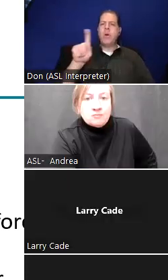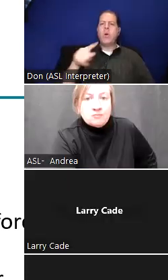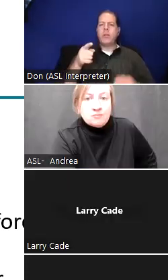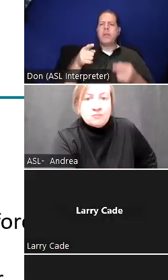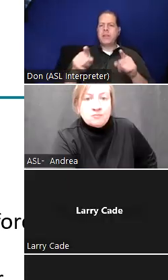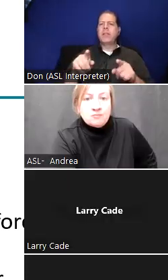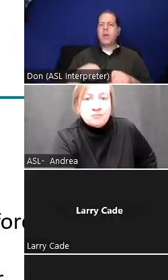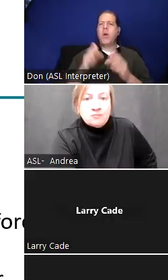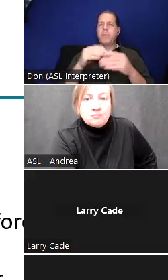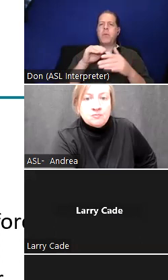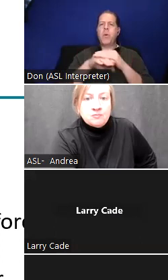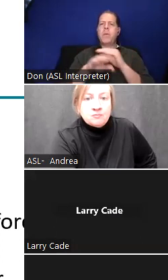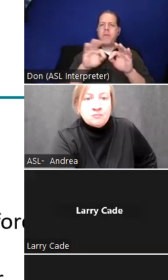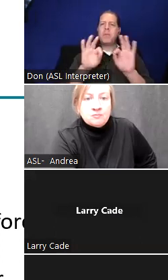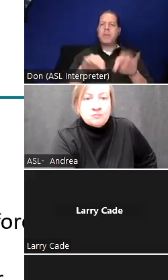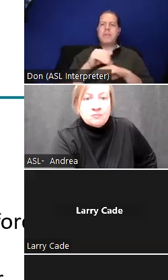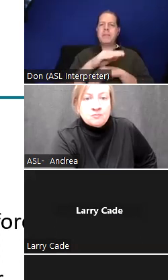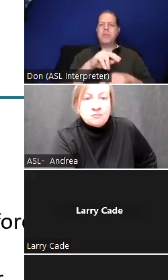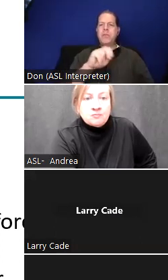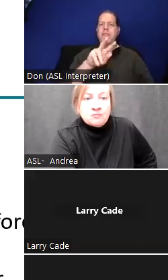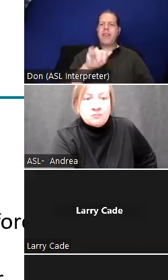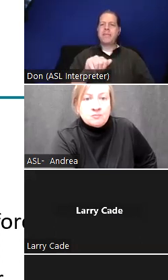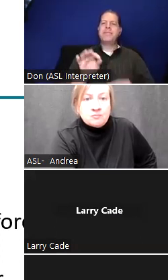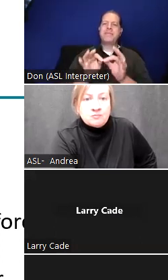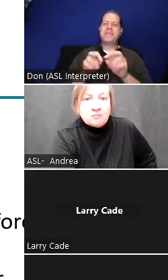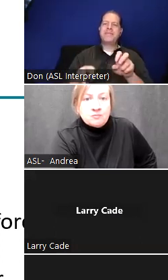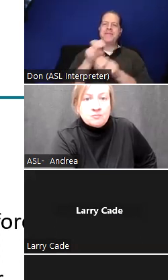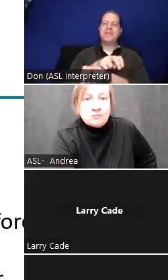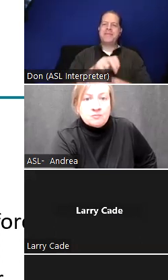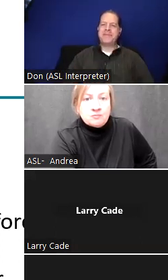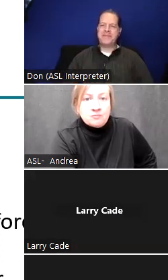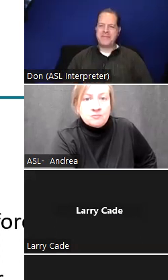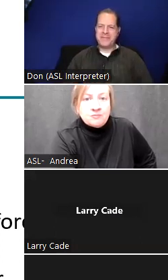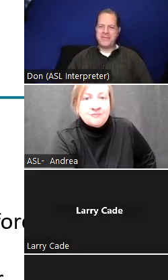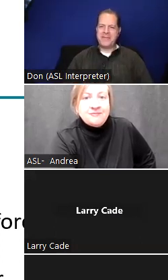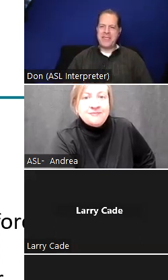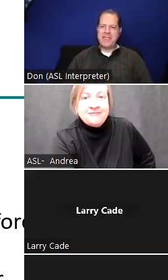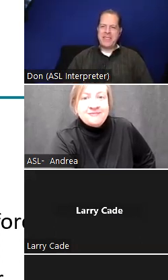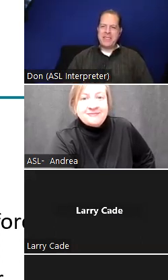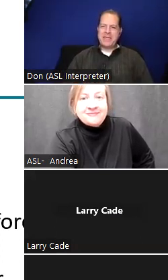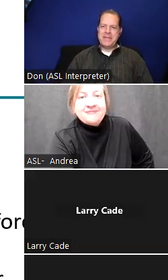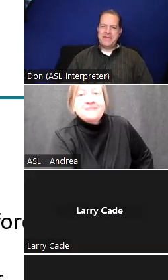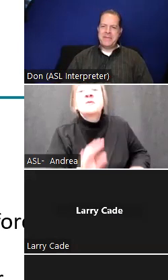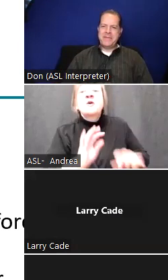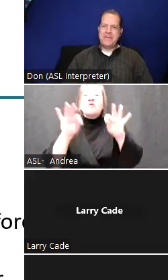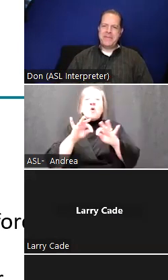forms that can be sent directly to Navia. Again, forms are specific to the plan year.